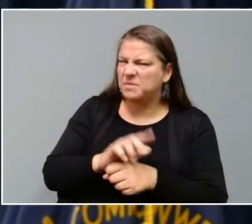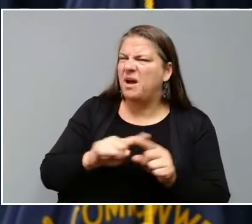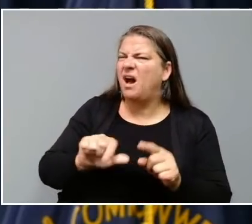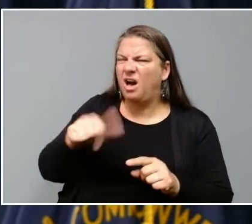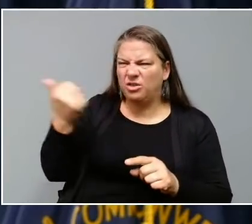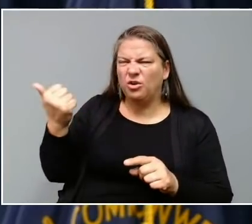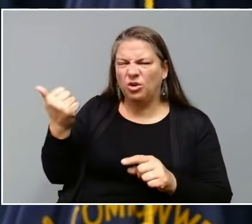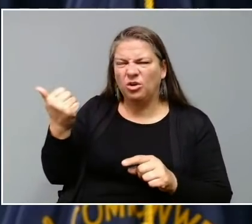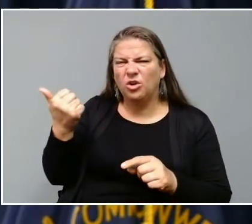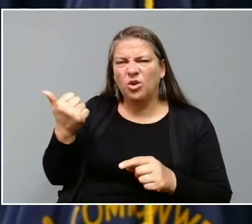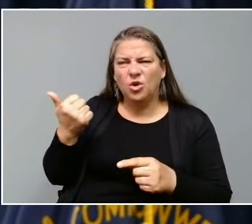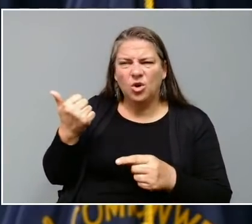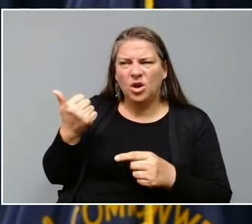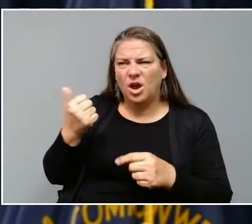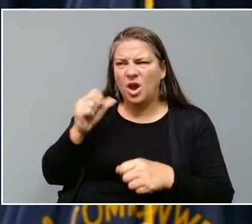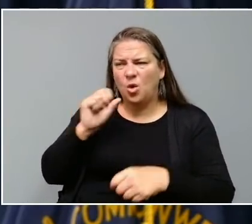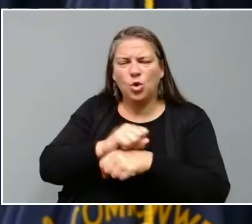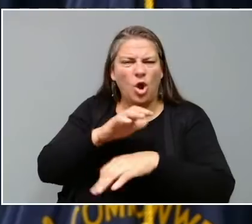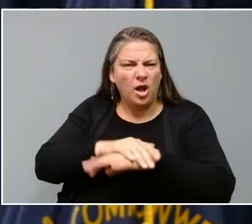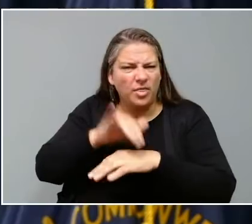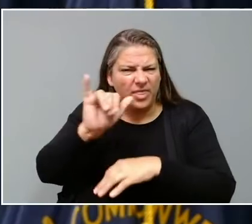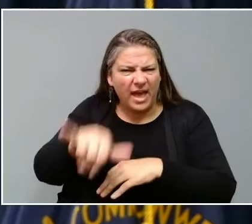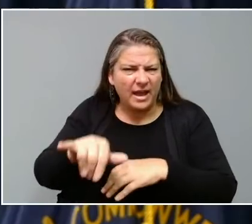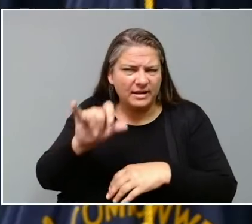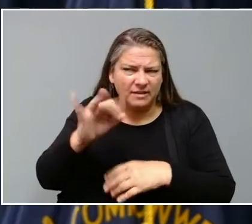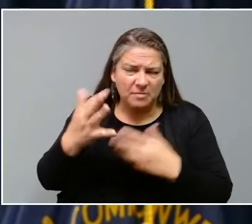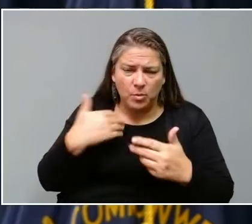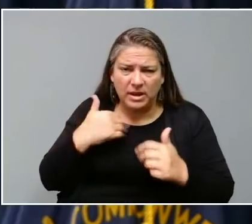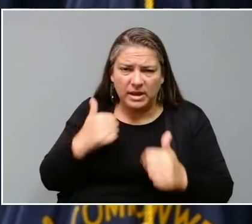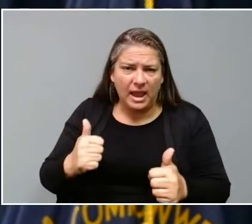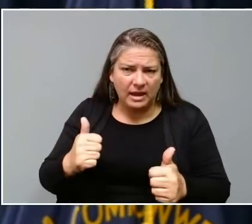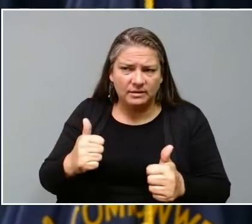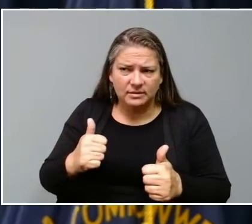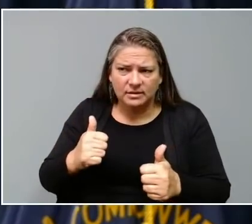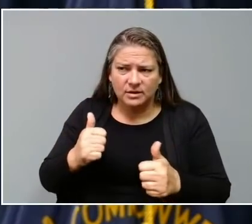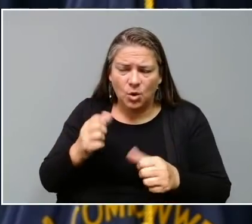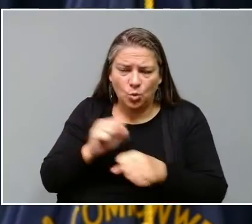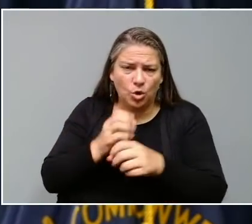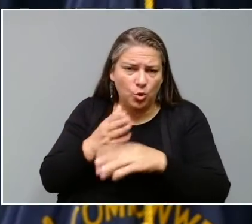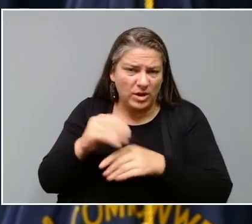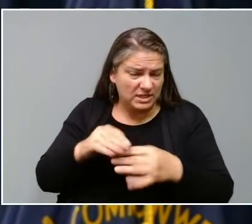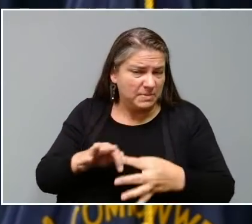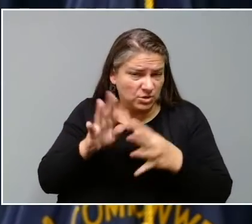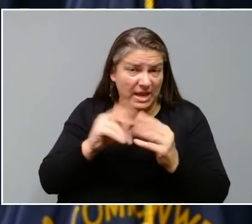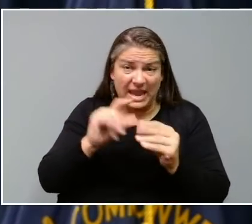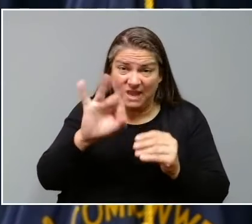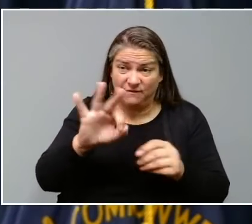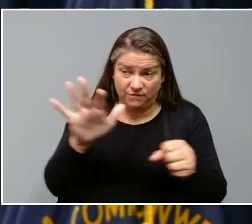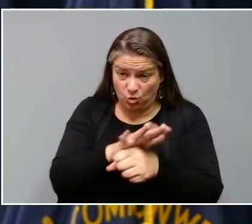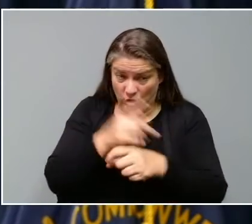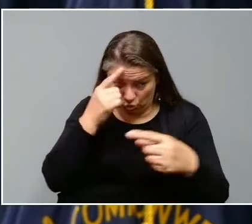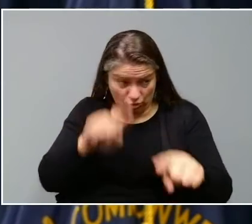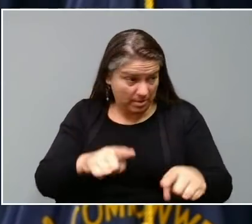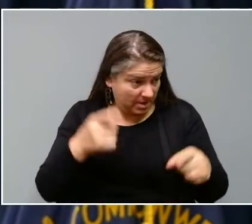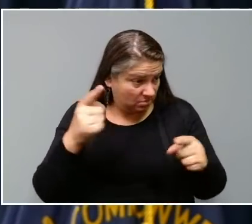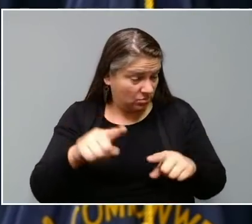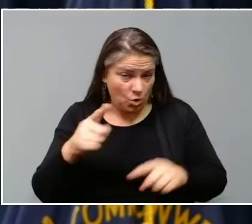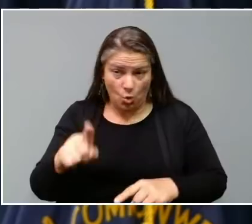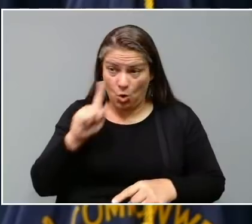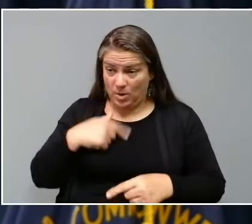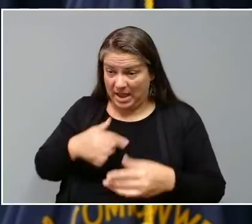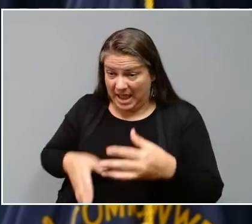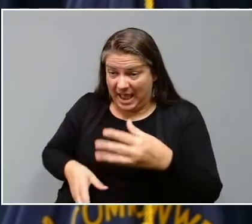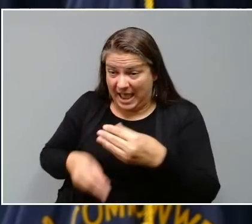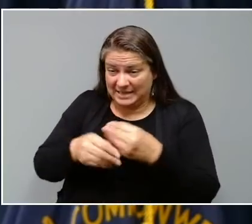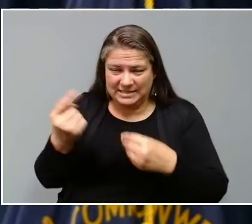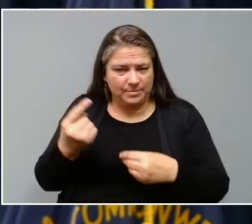us that we might be able to work through in a special session if we have full agreement on them. But we're not going to add anything that we don't have